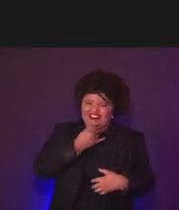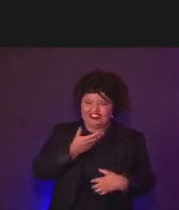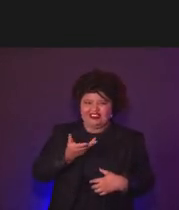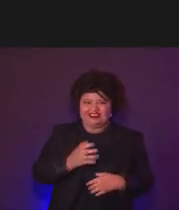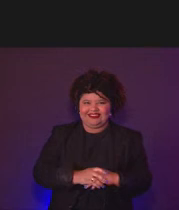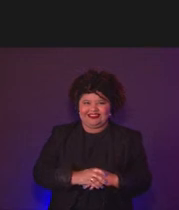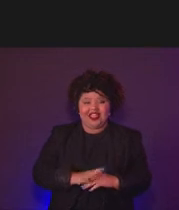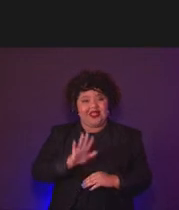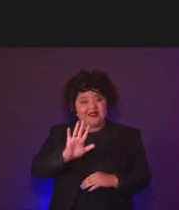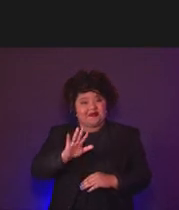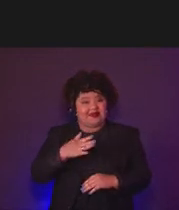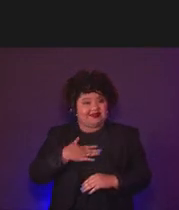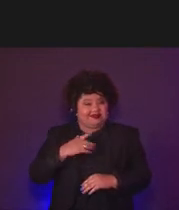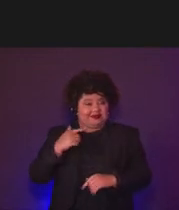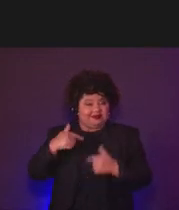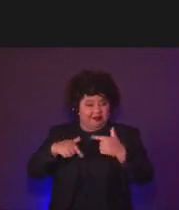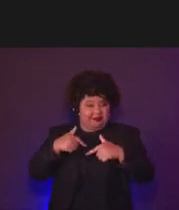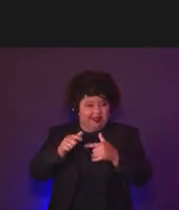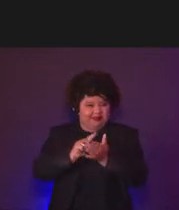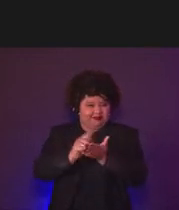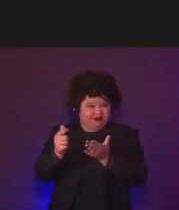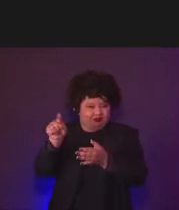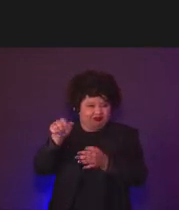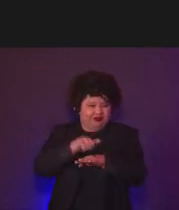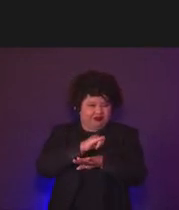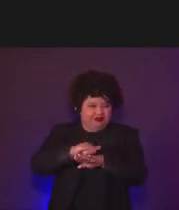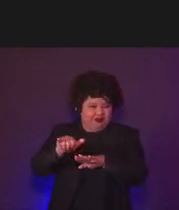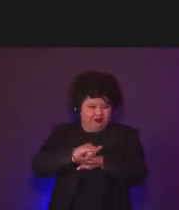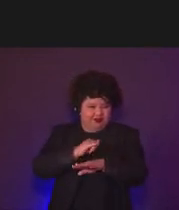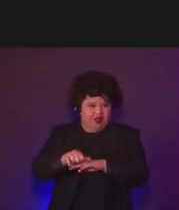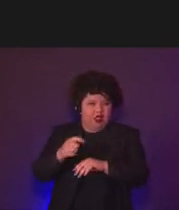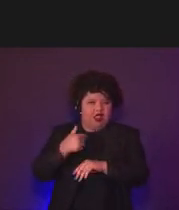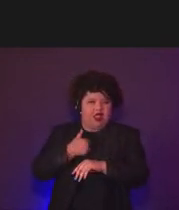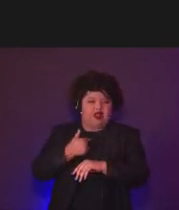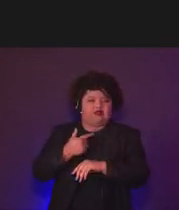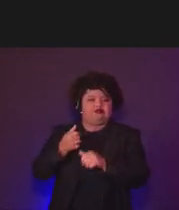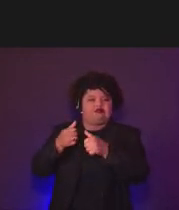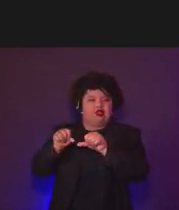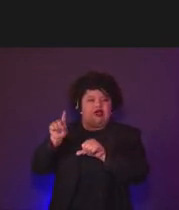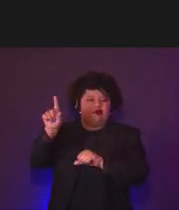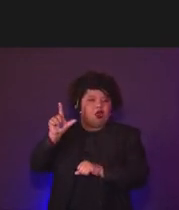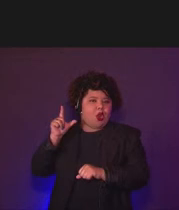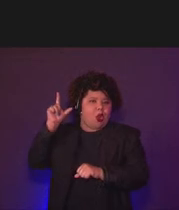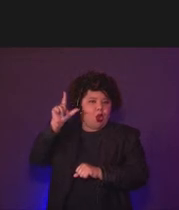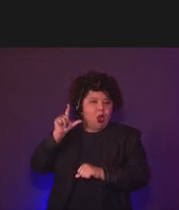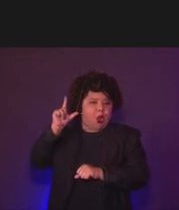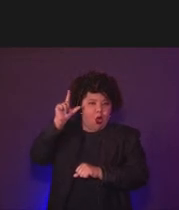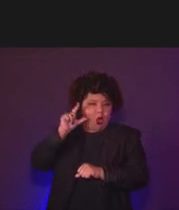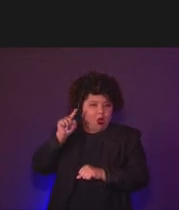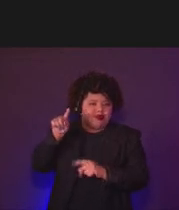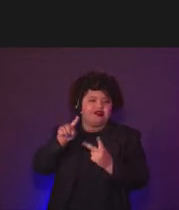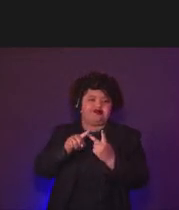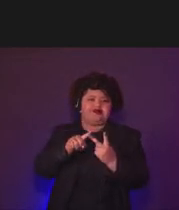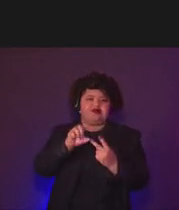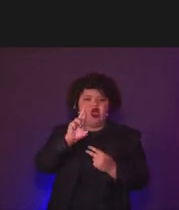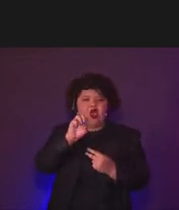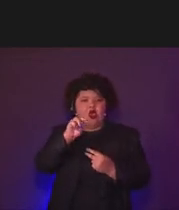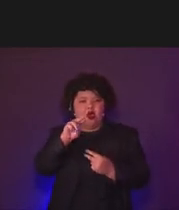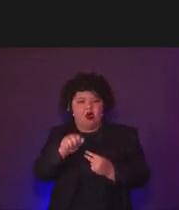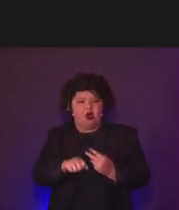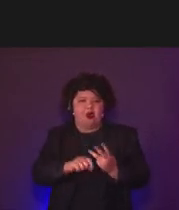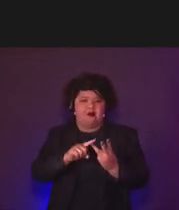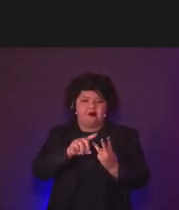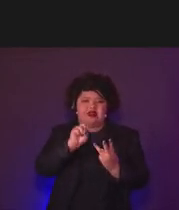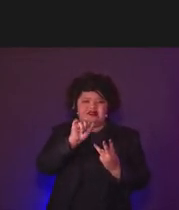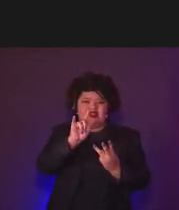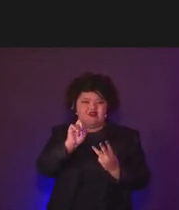Times, serving as bureau chief in London, Saigon, and Rome. And then I became the foreign editor of the